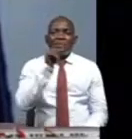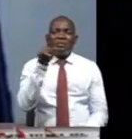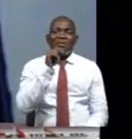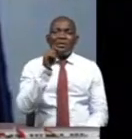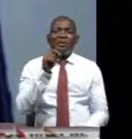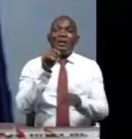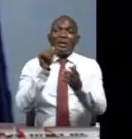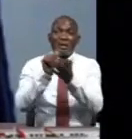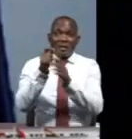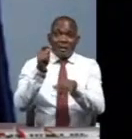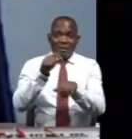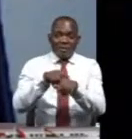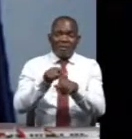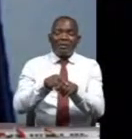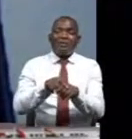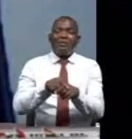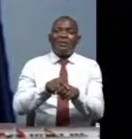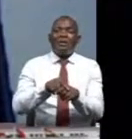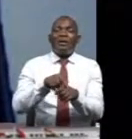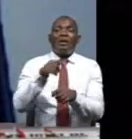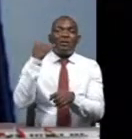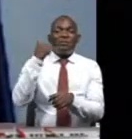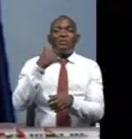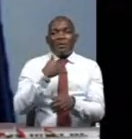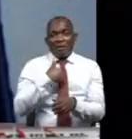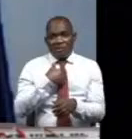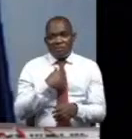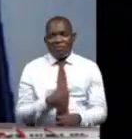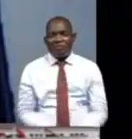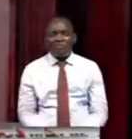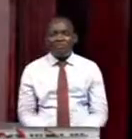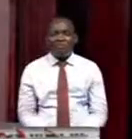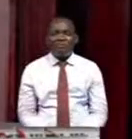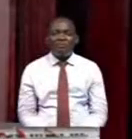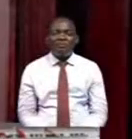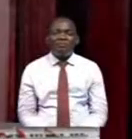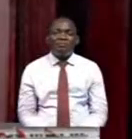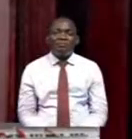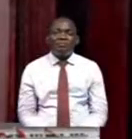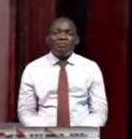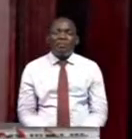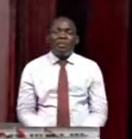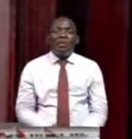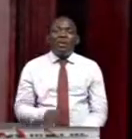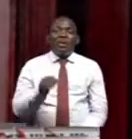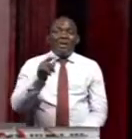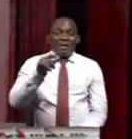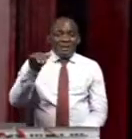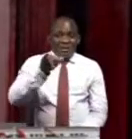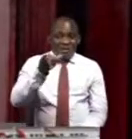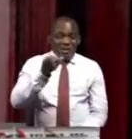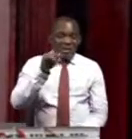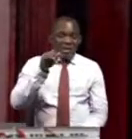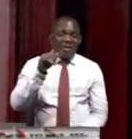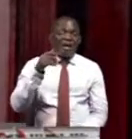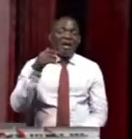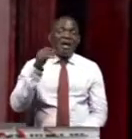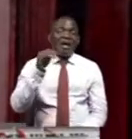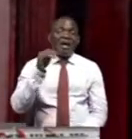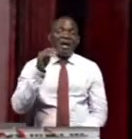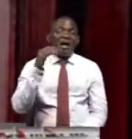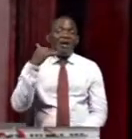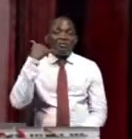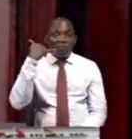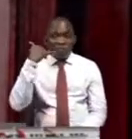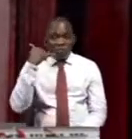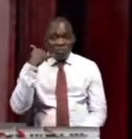Yes, I had an iPhone that was functioning. Yes. And indeed, it was the same phone that you